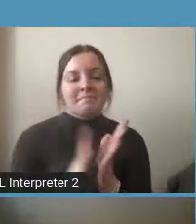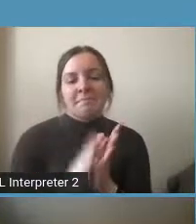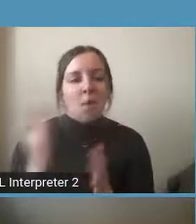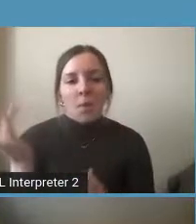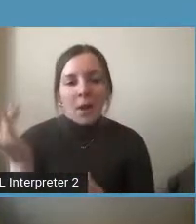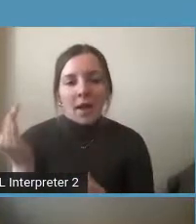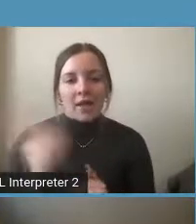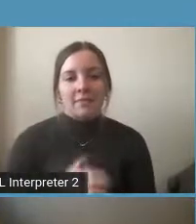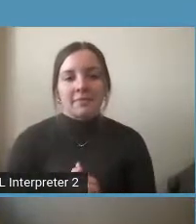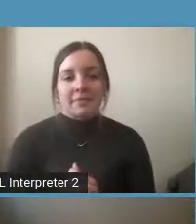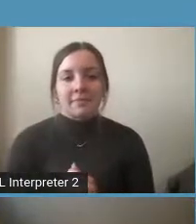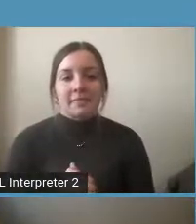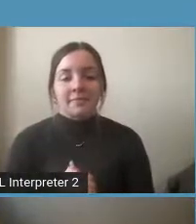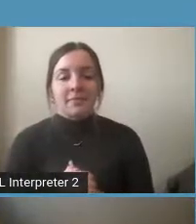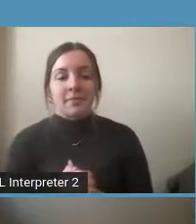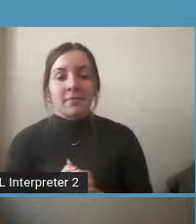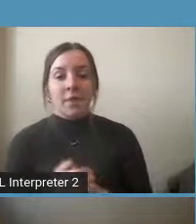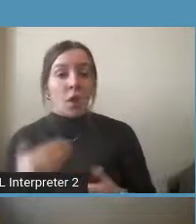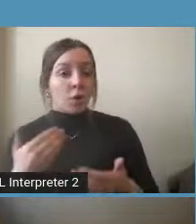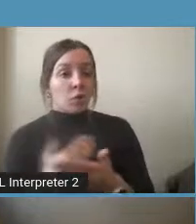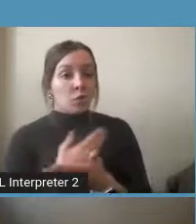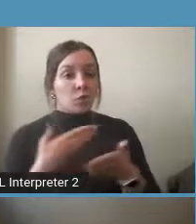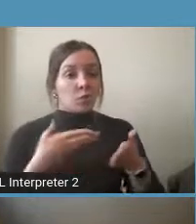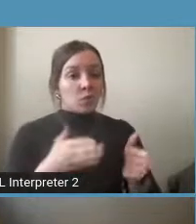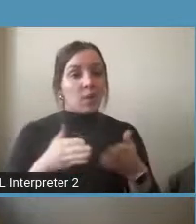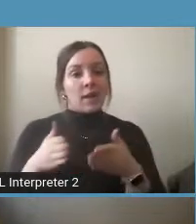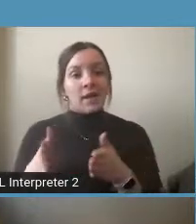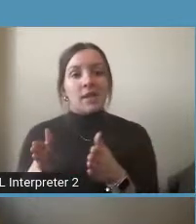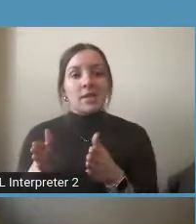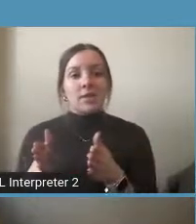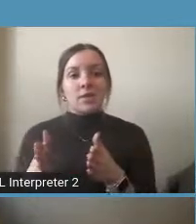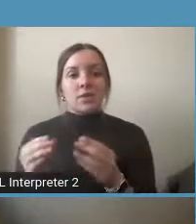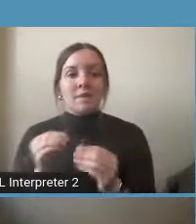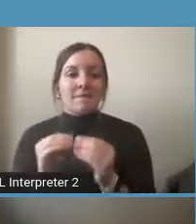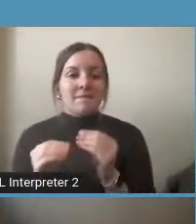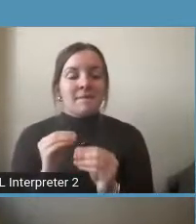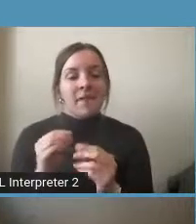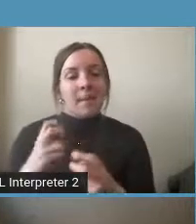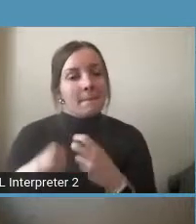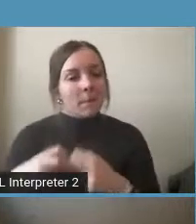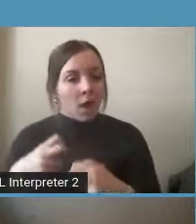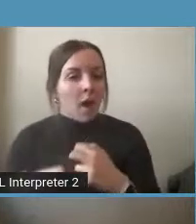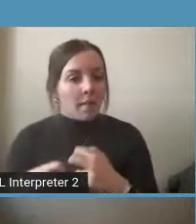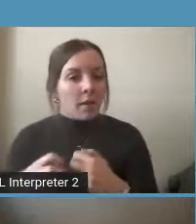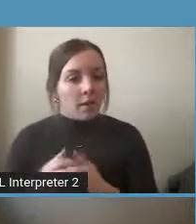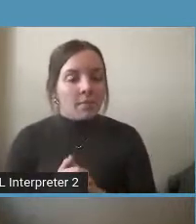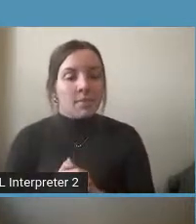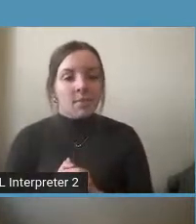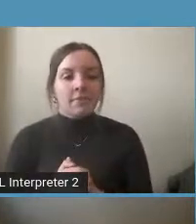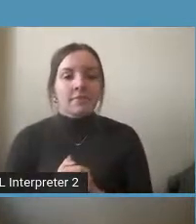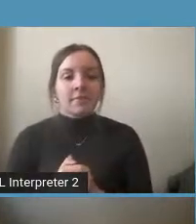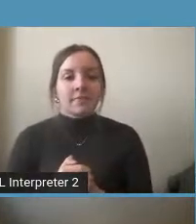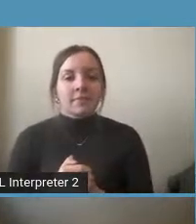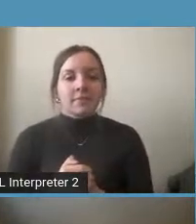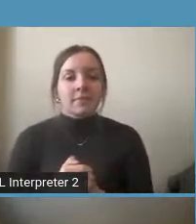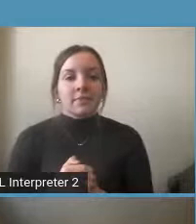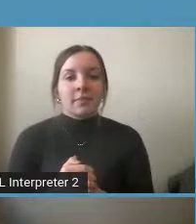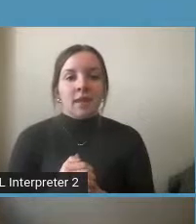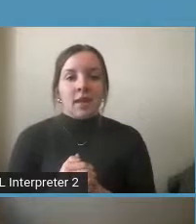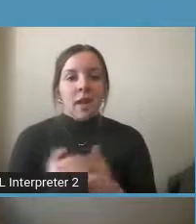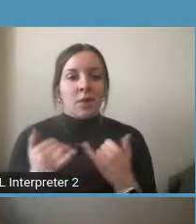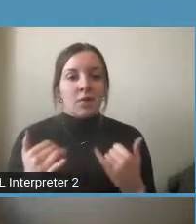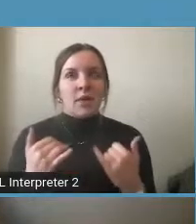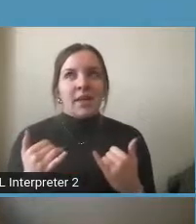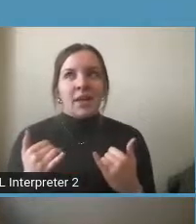problems. In some cases, empower you to do things that were heretofore impossible, and currently we can't even imagine them. But when you have this